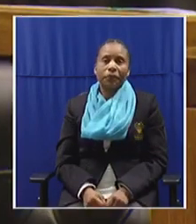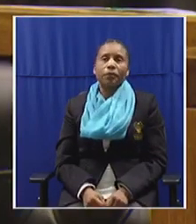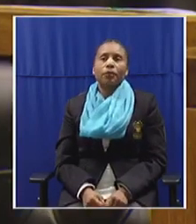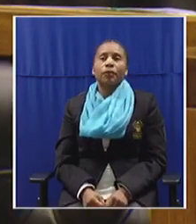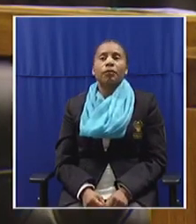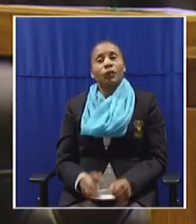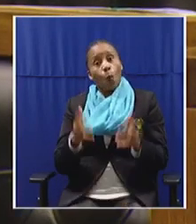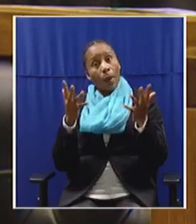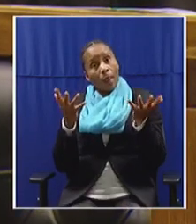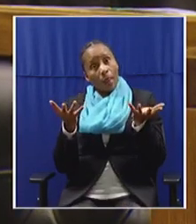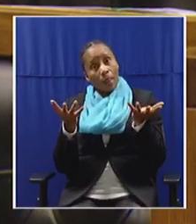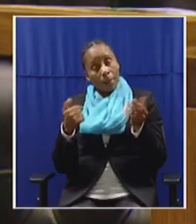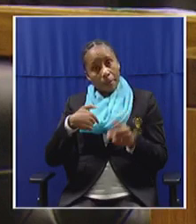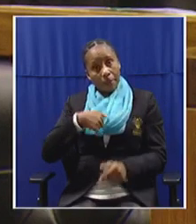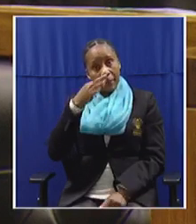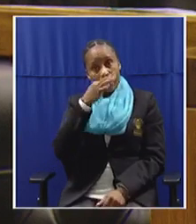Well, I said,